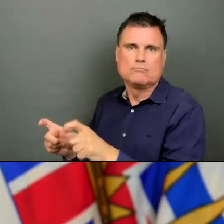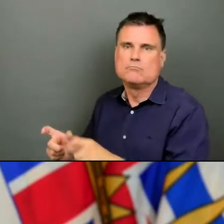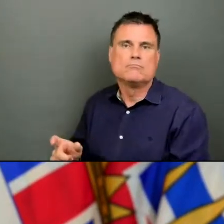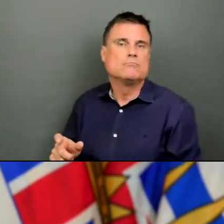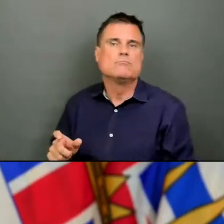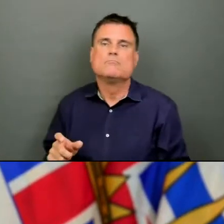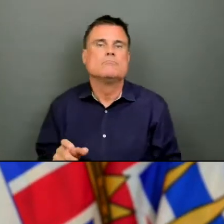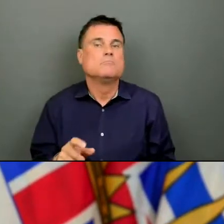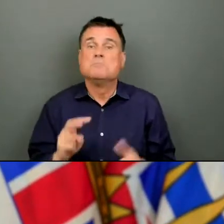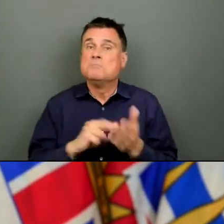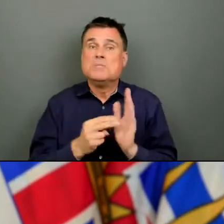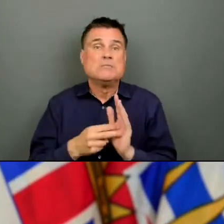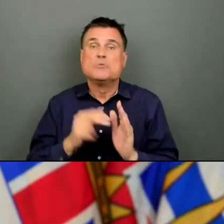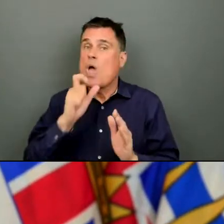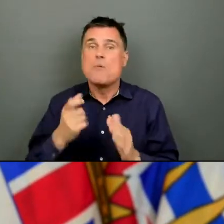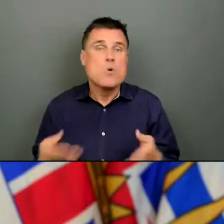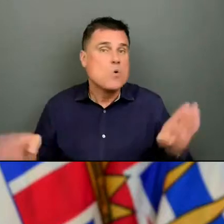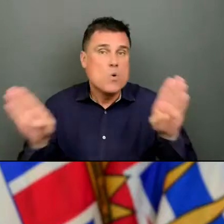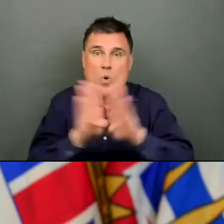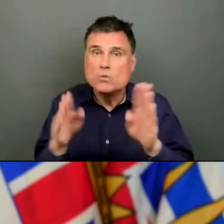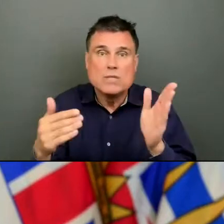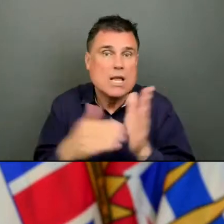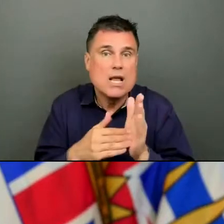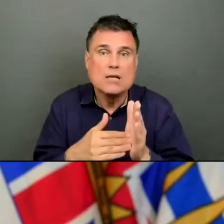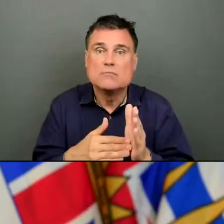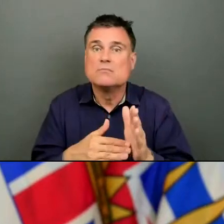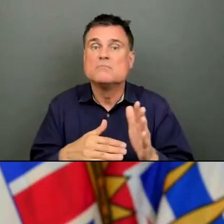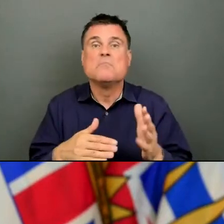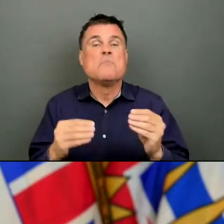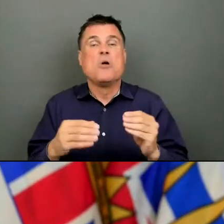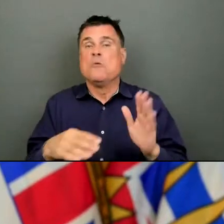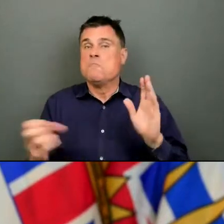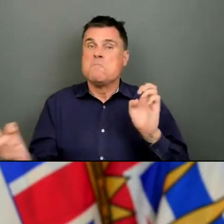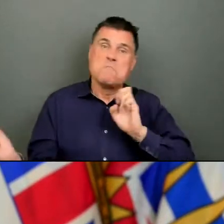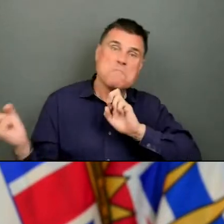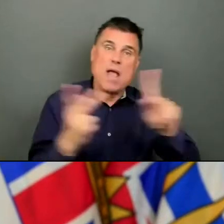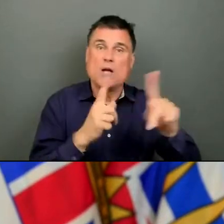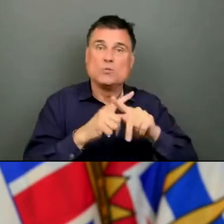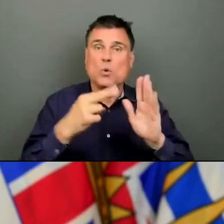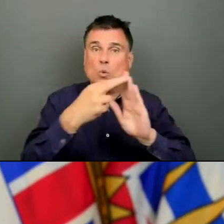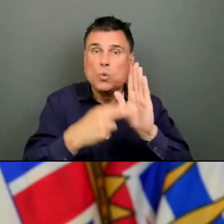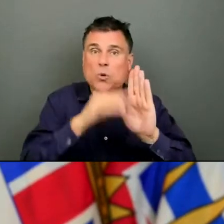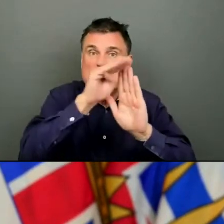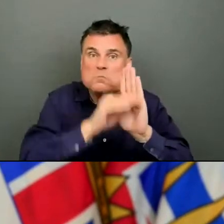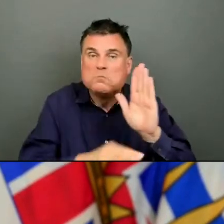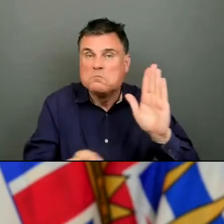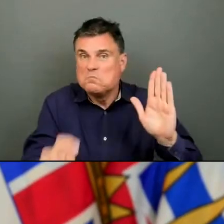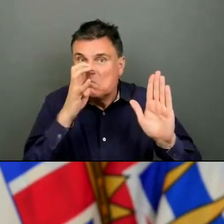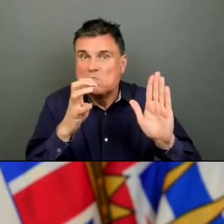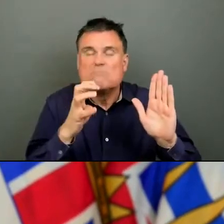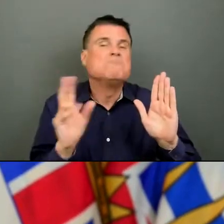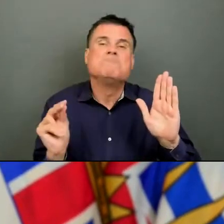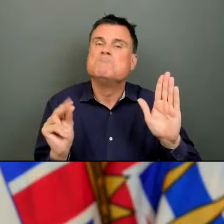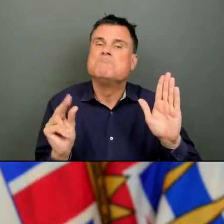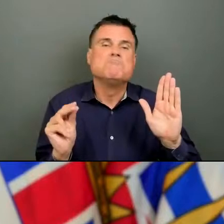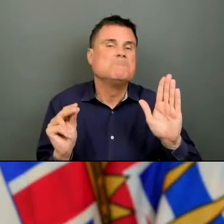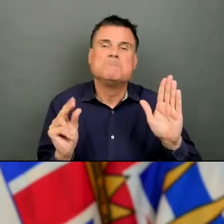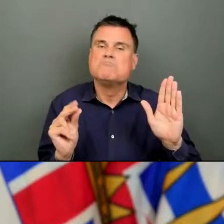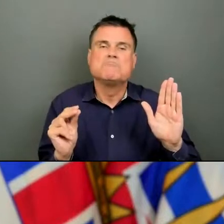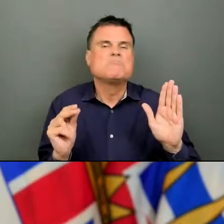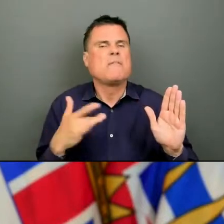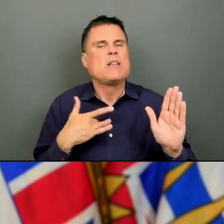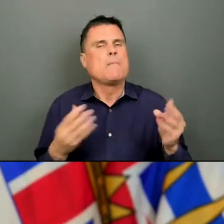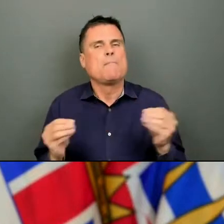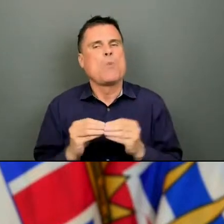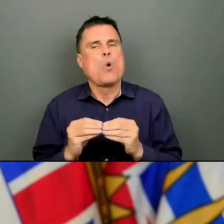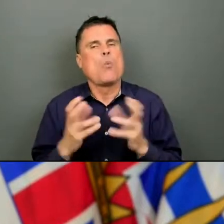had to take to get us through this last few, these last 16 months. But it'll be more focal, more working with public health